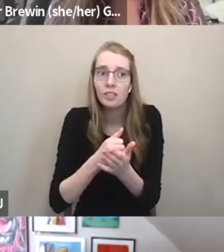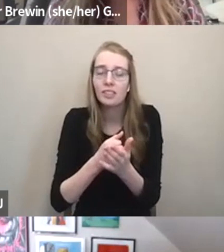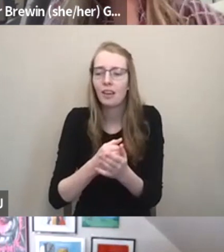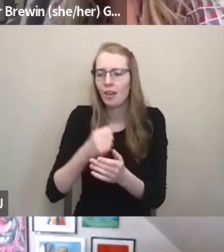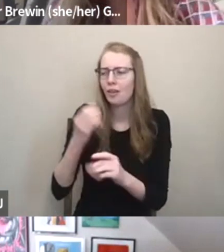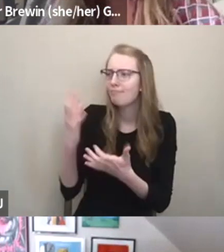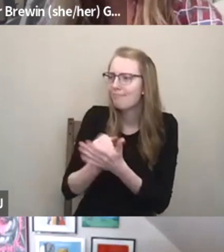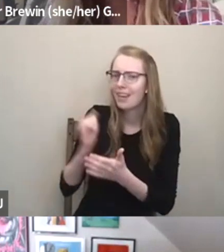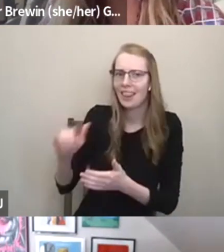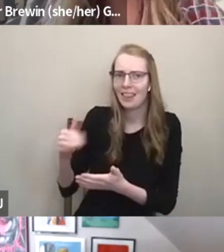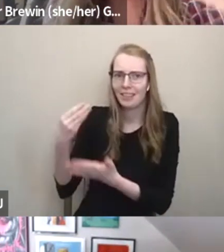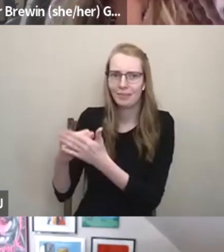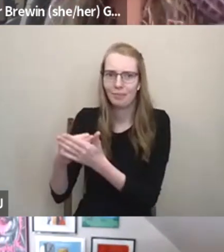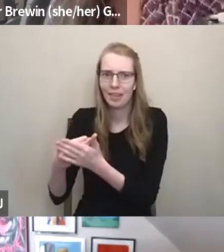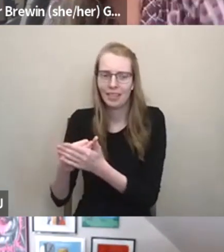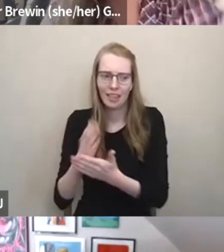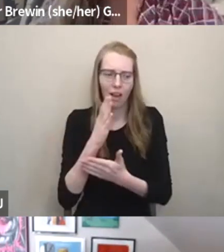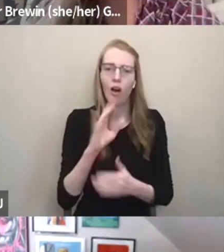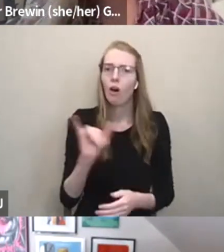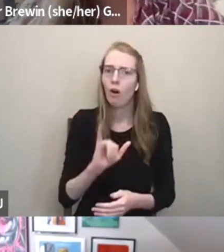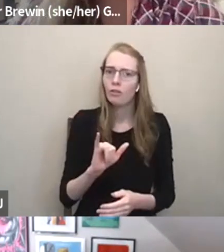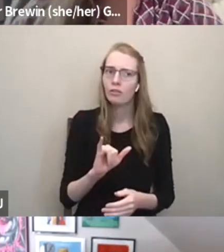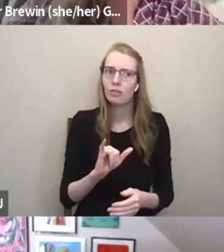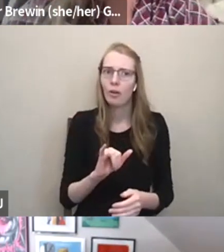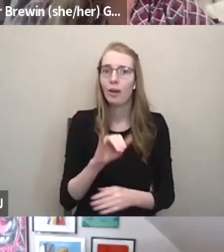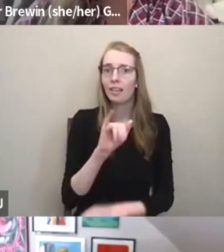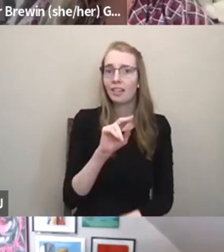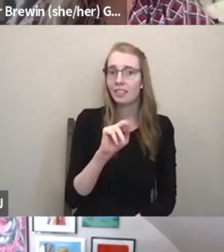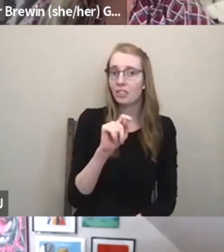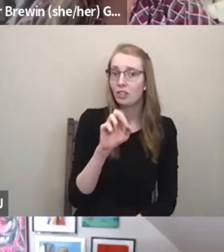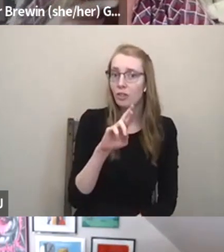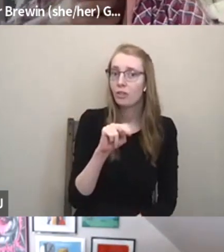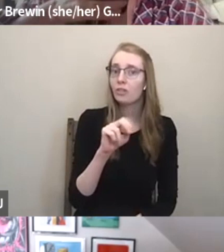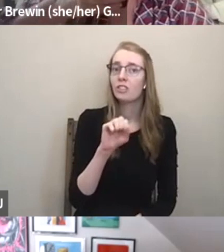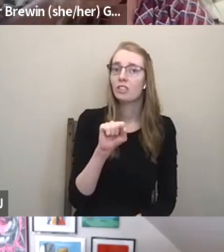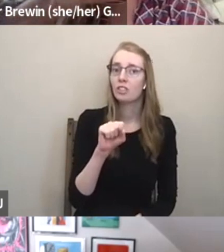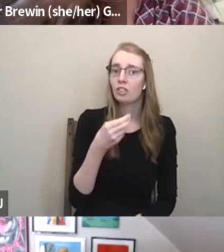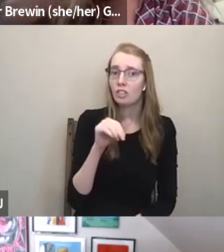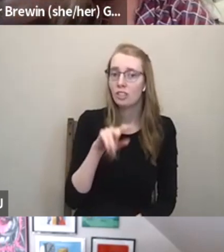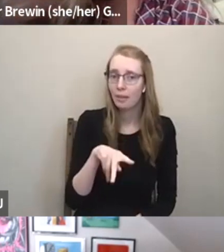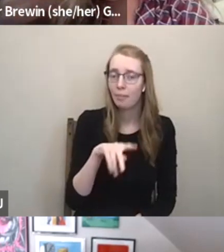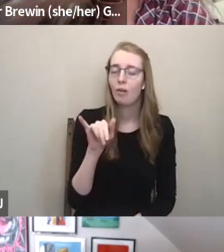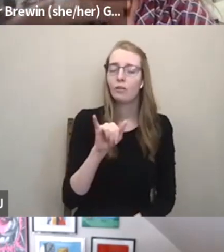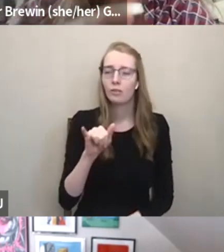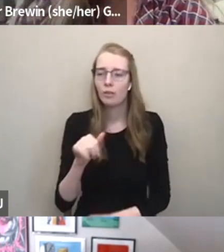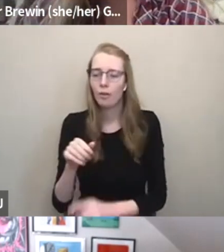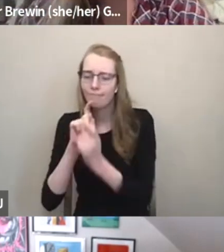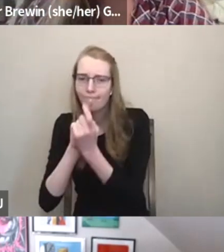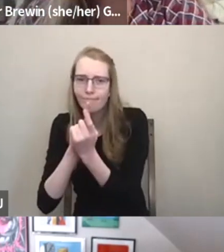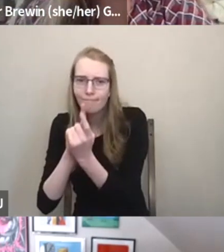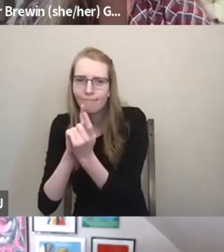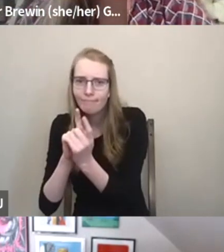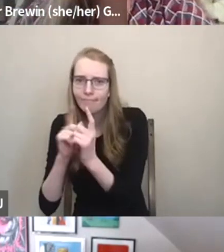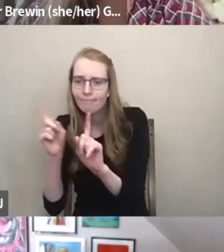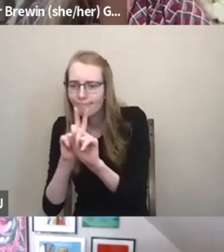and another being mentorships for 10 different theater artists in each program. So we're very excited to be able to offer